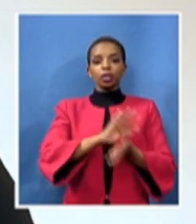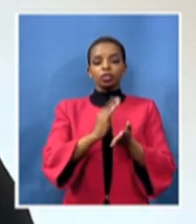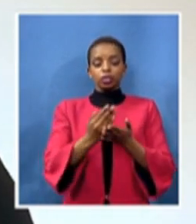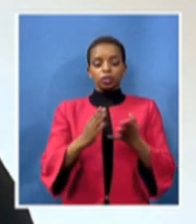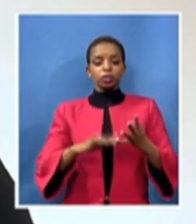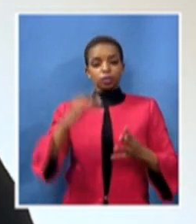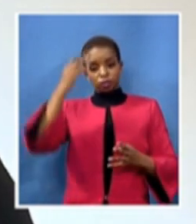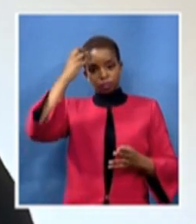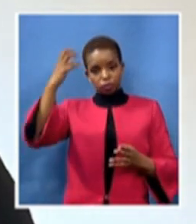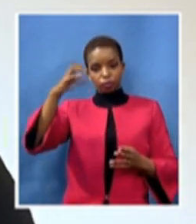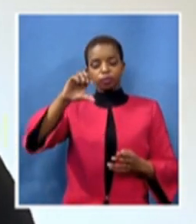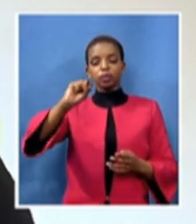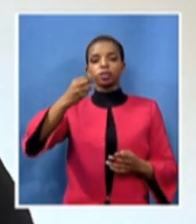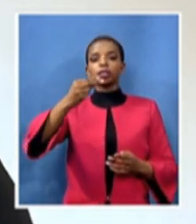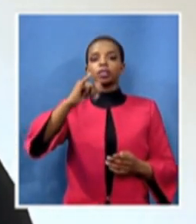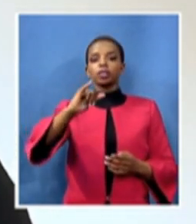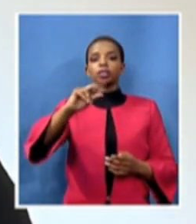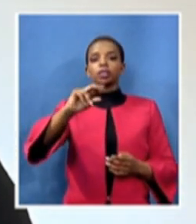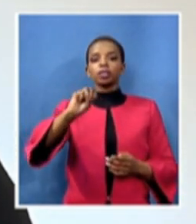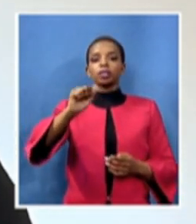fellow South Africans.